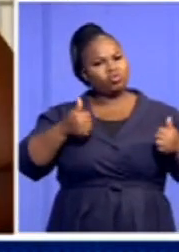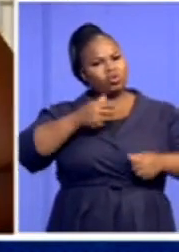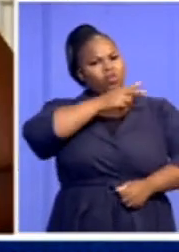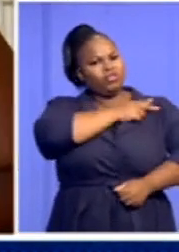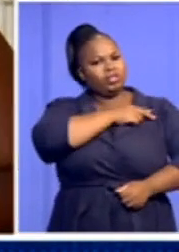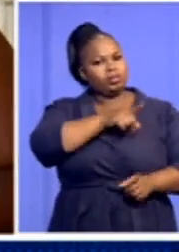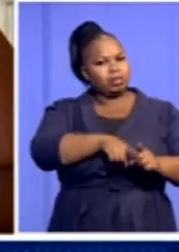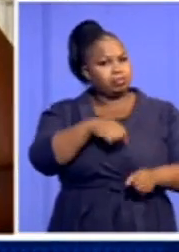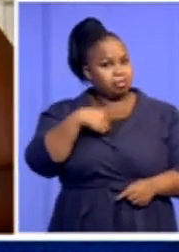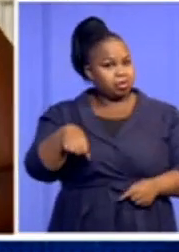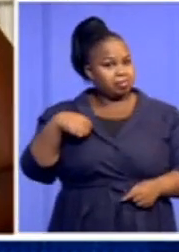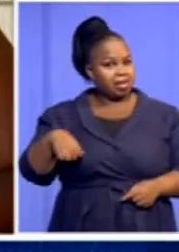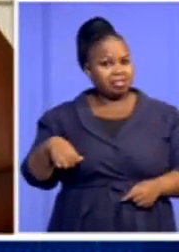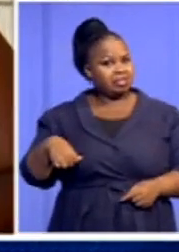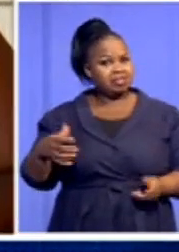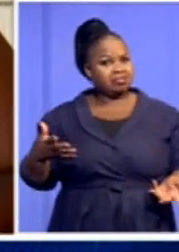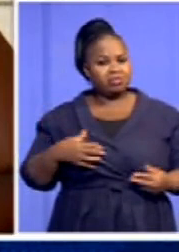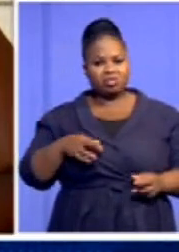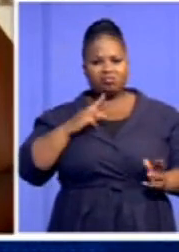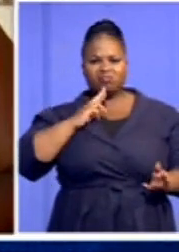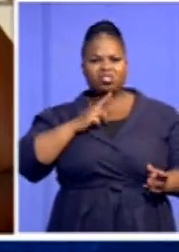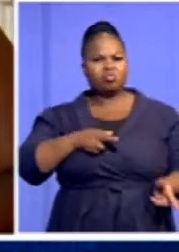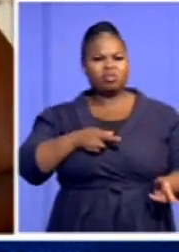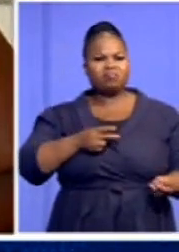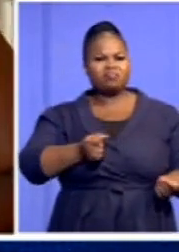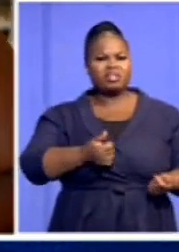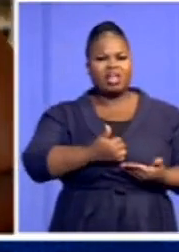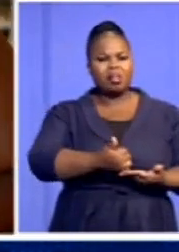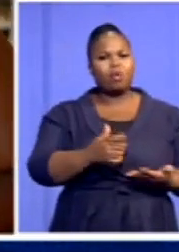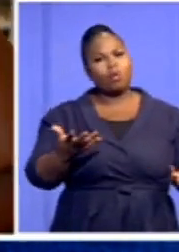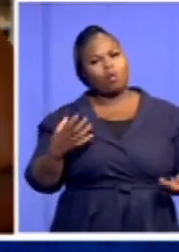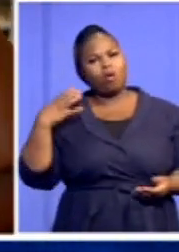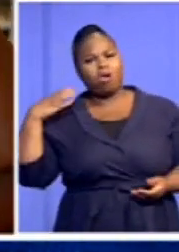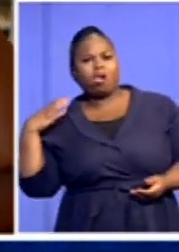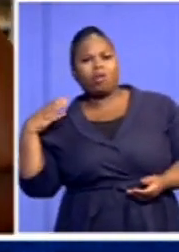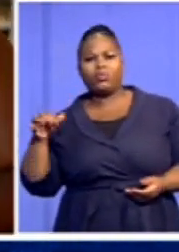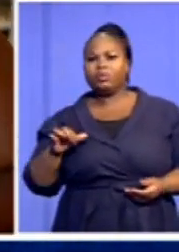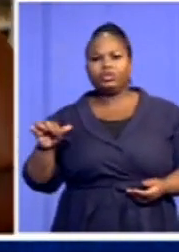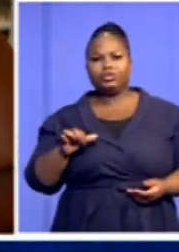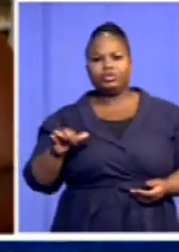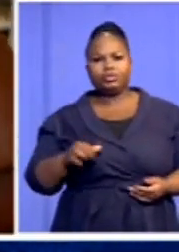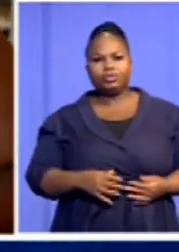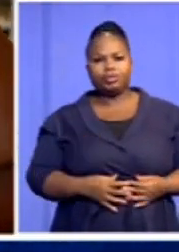not responsive or they're overwhelmed? Which is it?